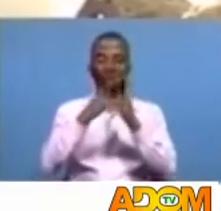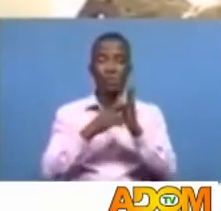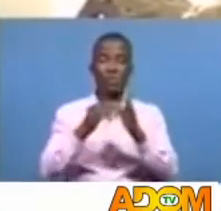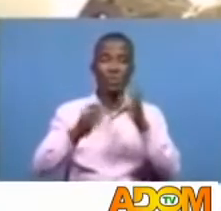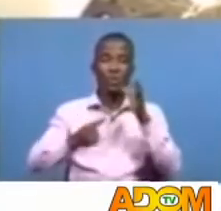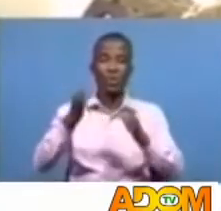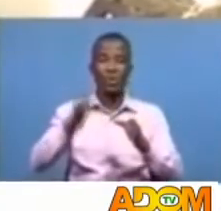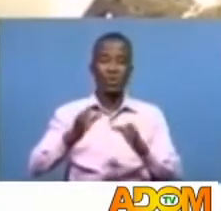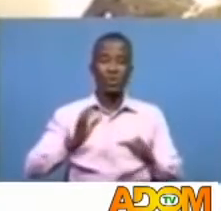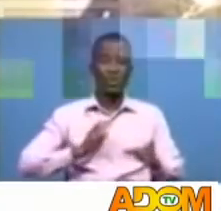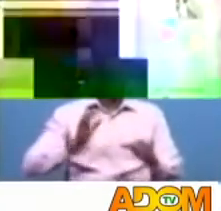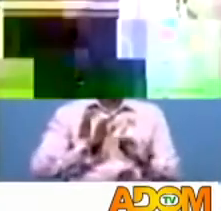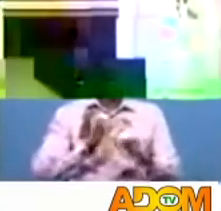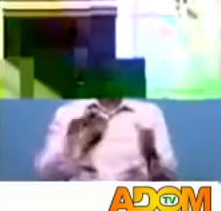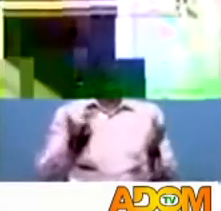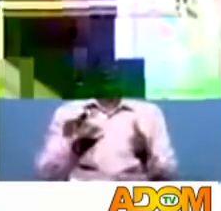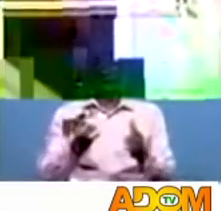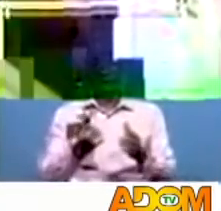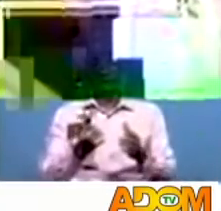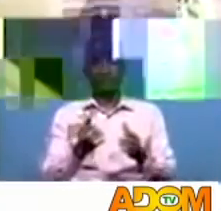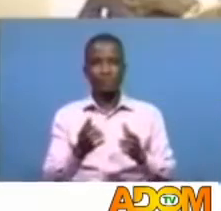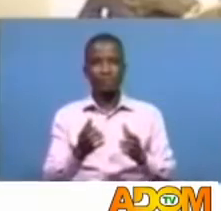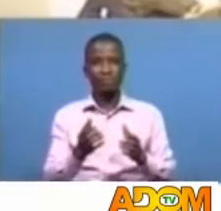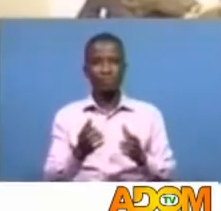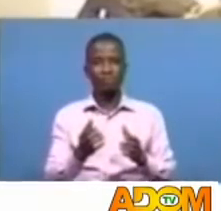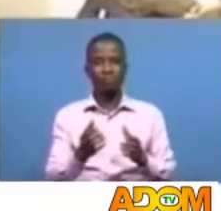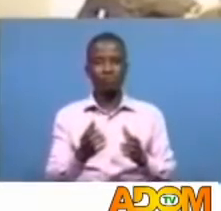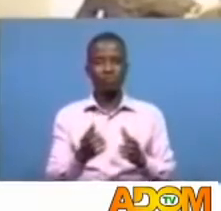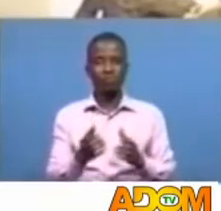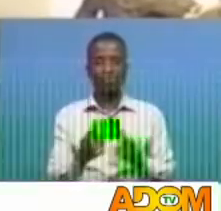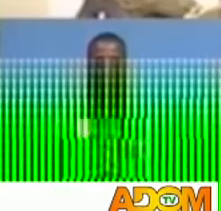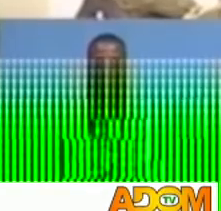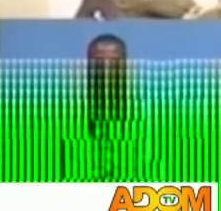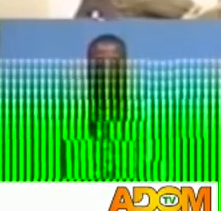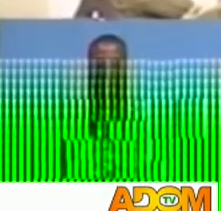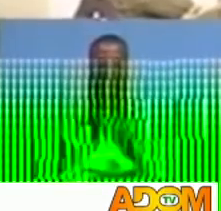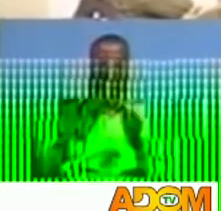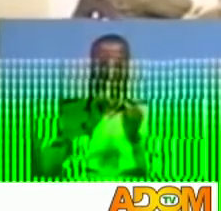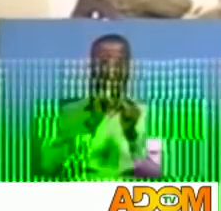Court Committee has the